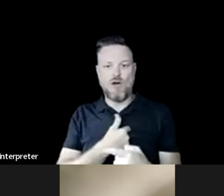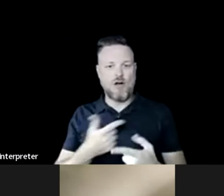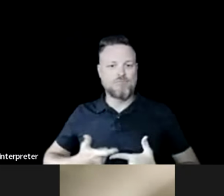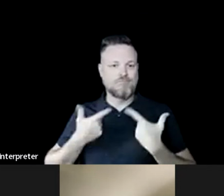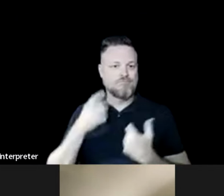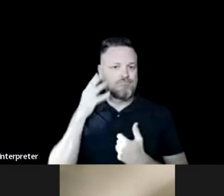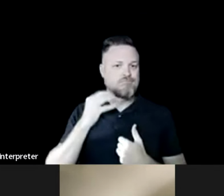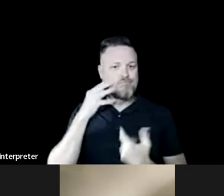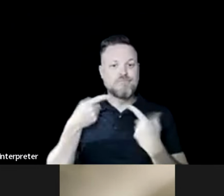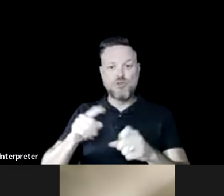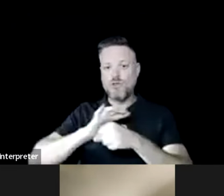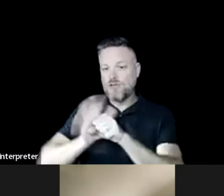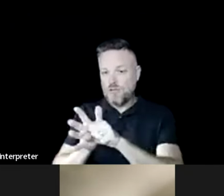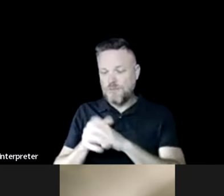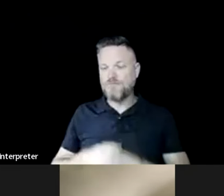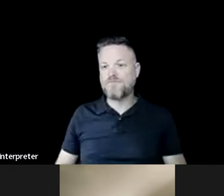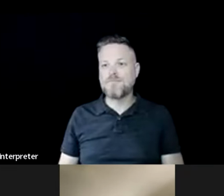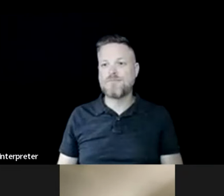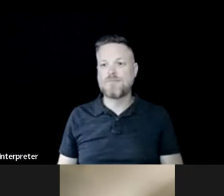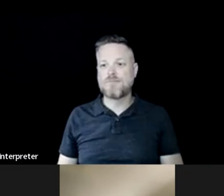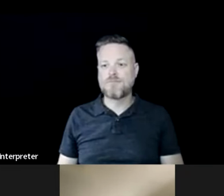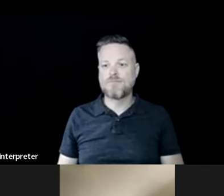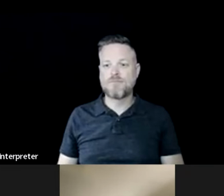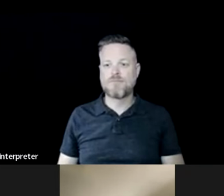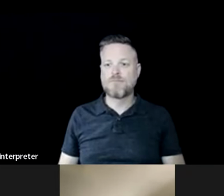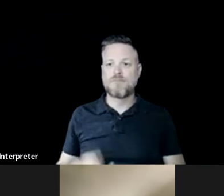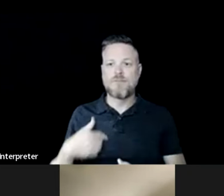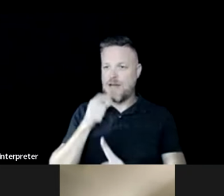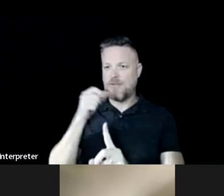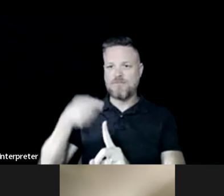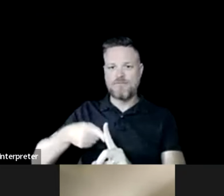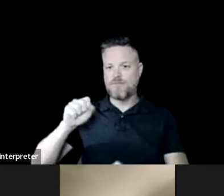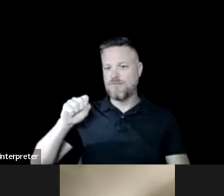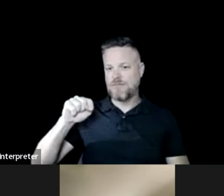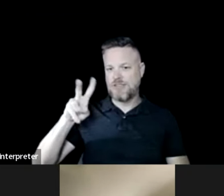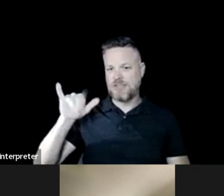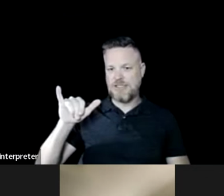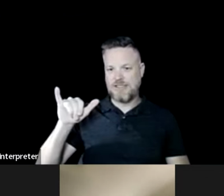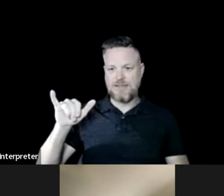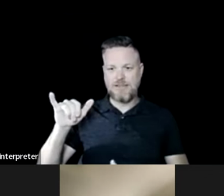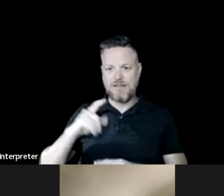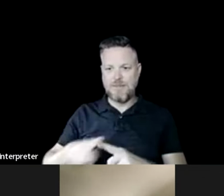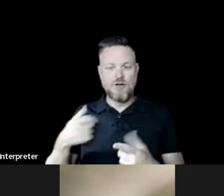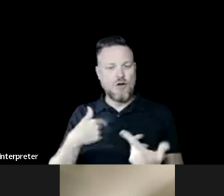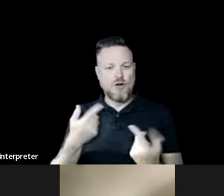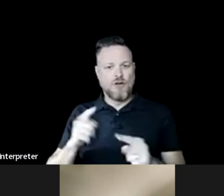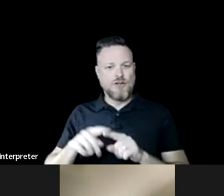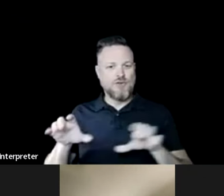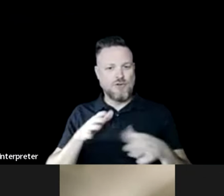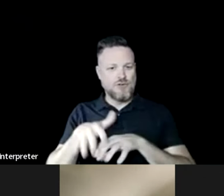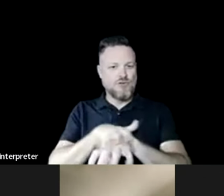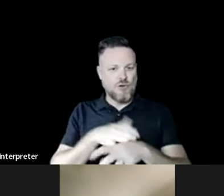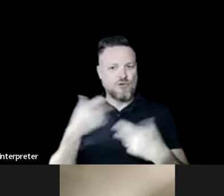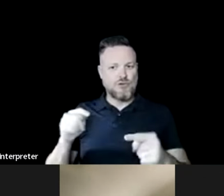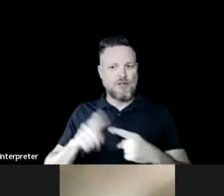in the pandemic. So I won't put Stacy on the spot, but I don't want her to judge my breathe work here either. So we're just going to do it really slow. Let's try to